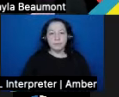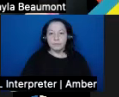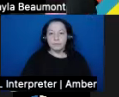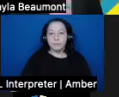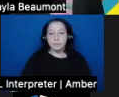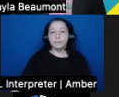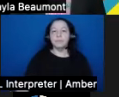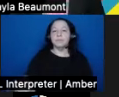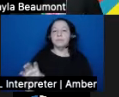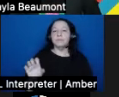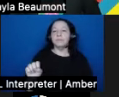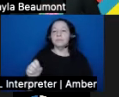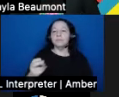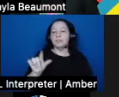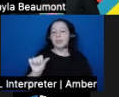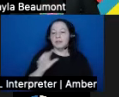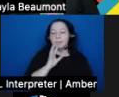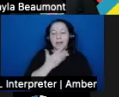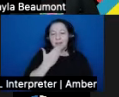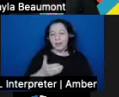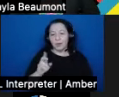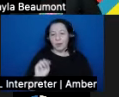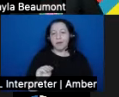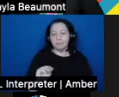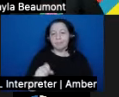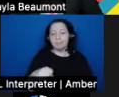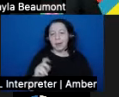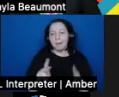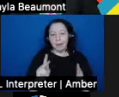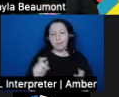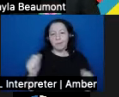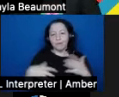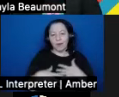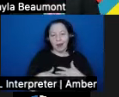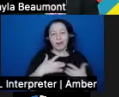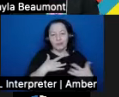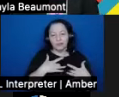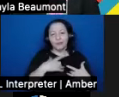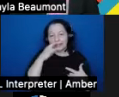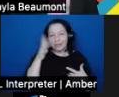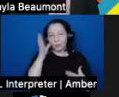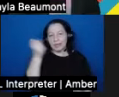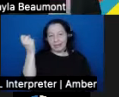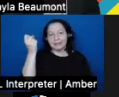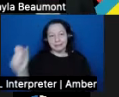Thank you, Autumn. People afraid, worrying about being their kids taken away.